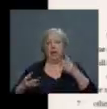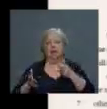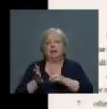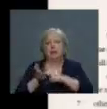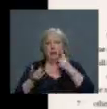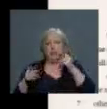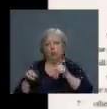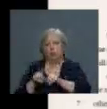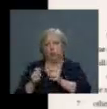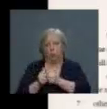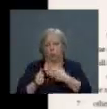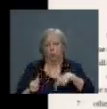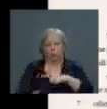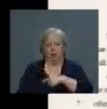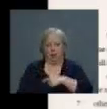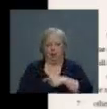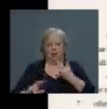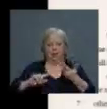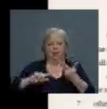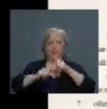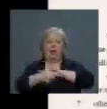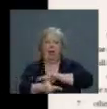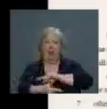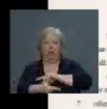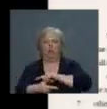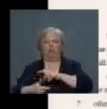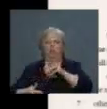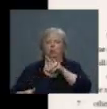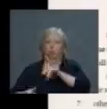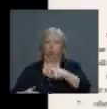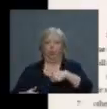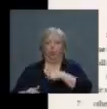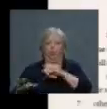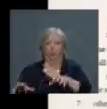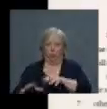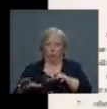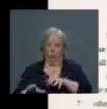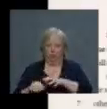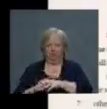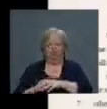And that's actually backwards to how we put out our RFQs this year. This year